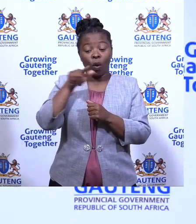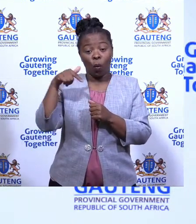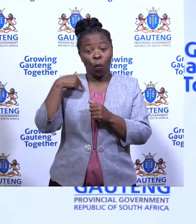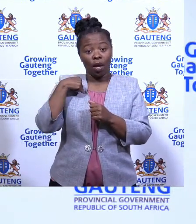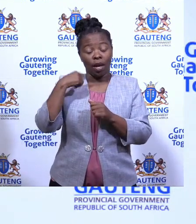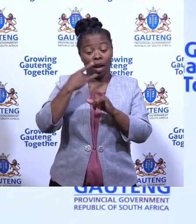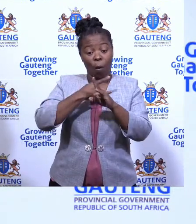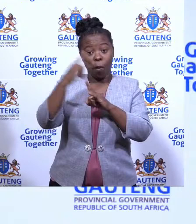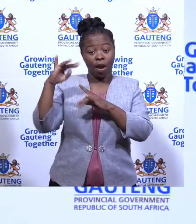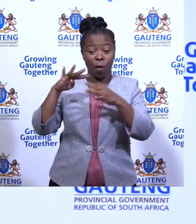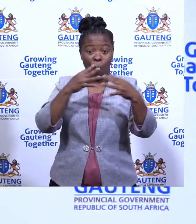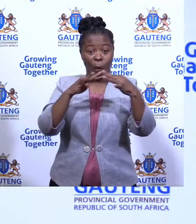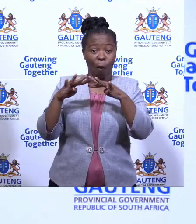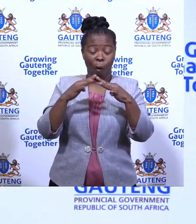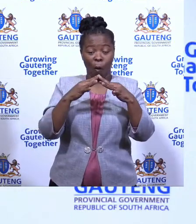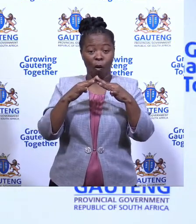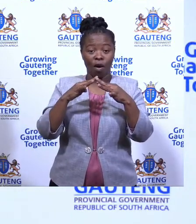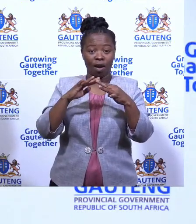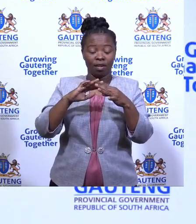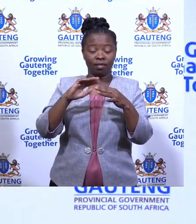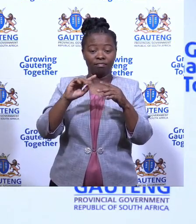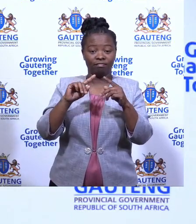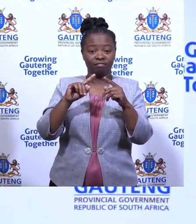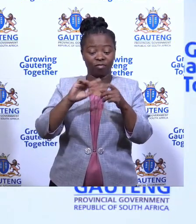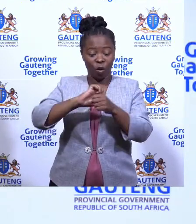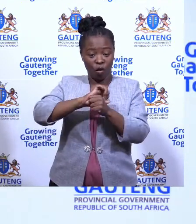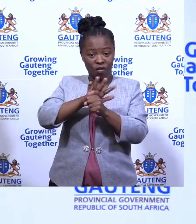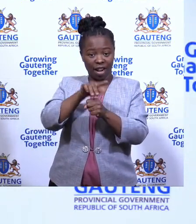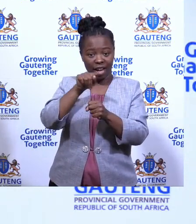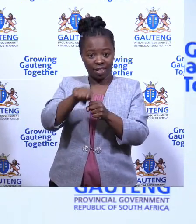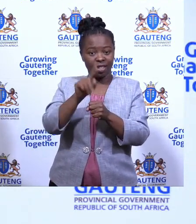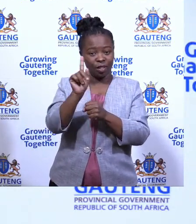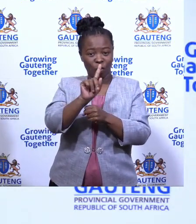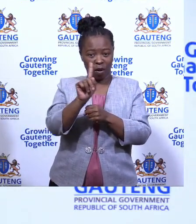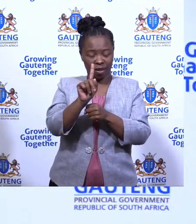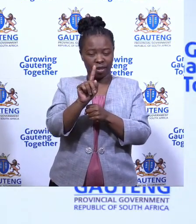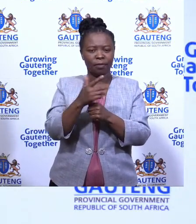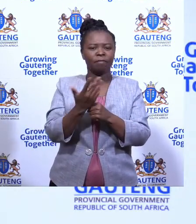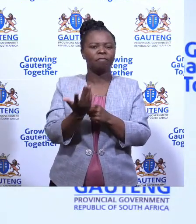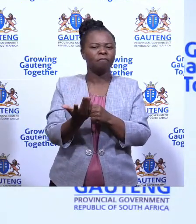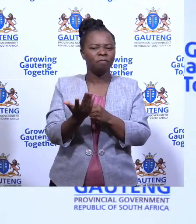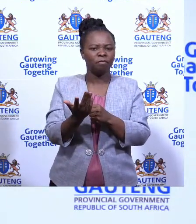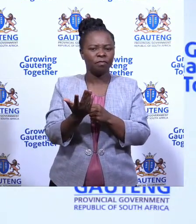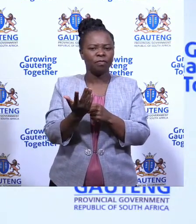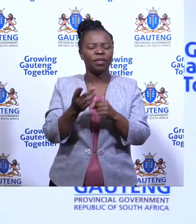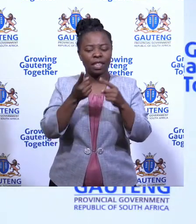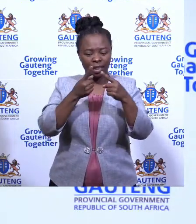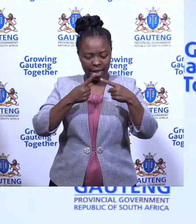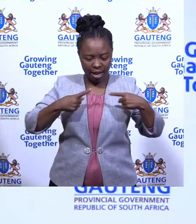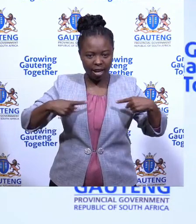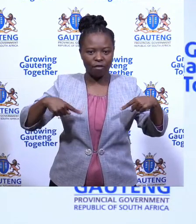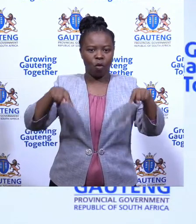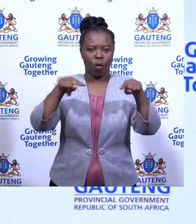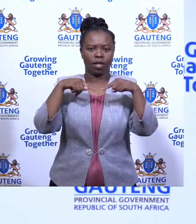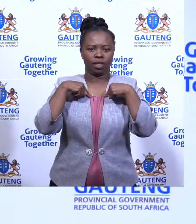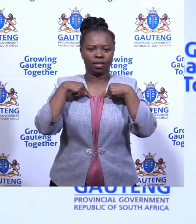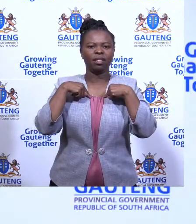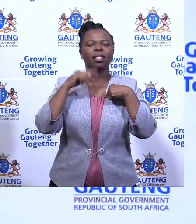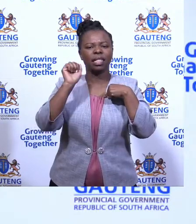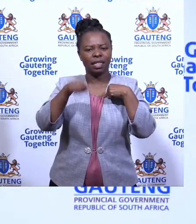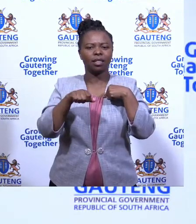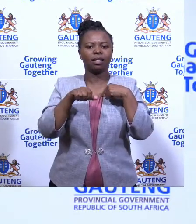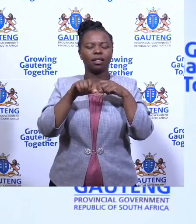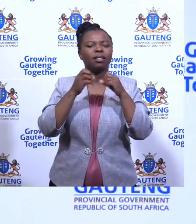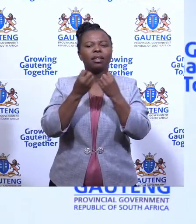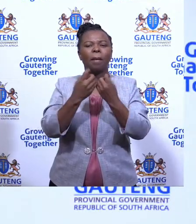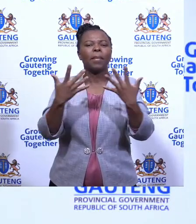this battle against COVID-19 is if everyone, as many people as possible,